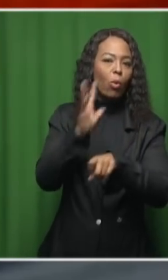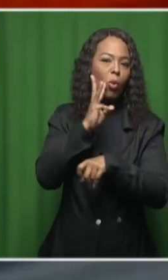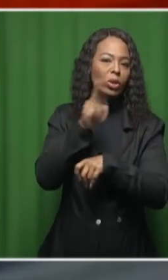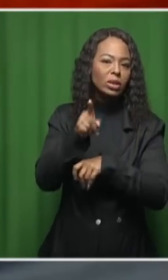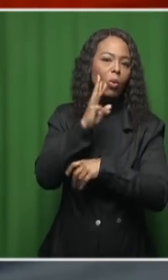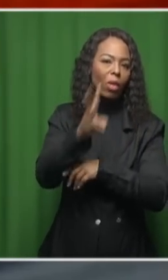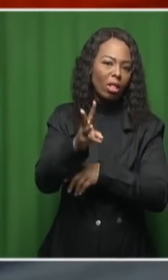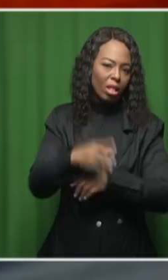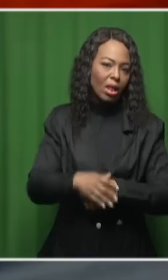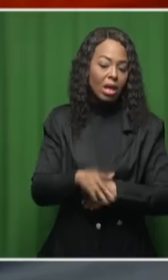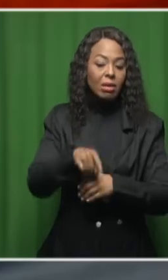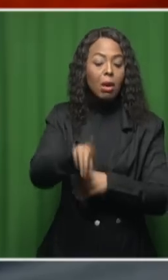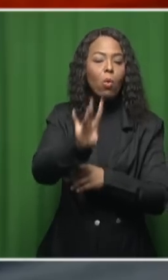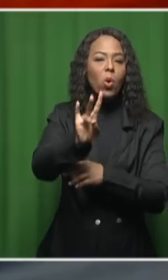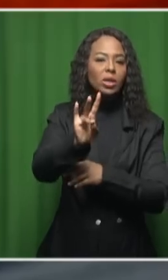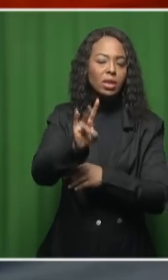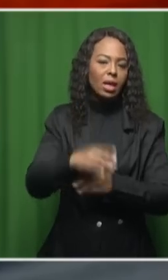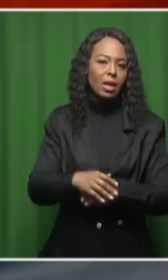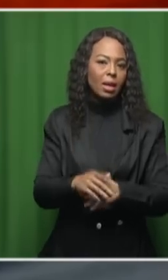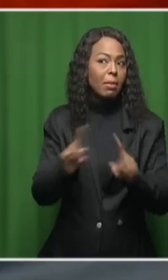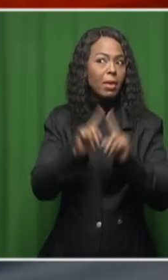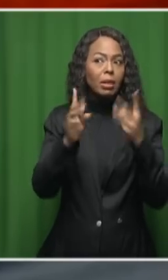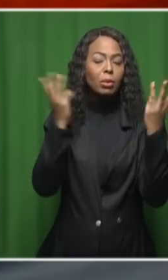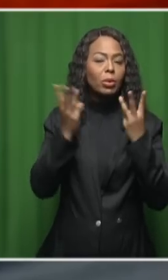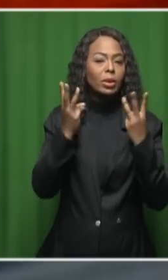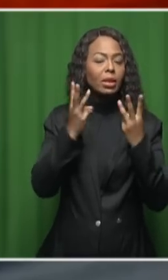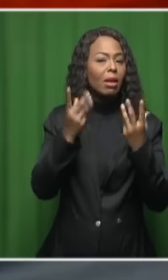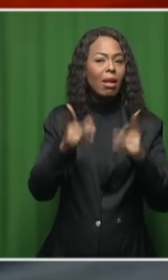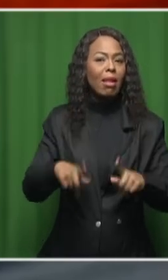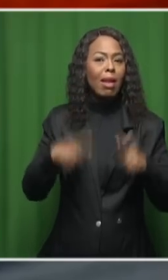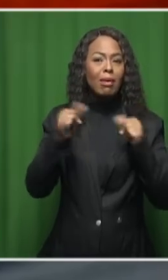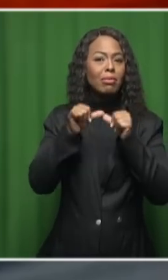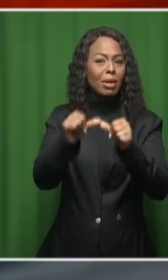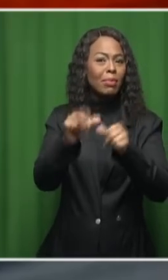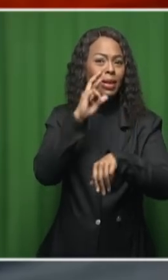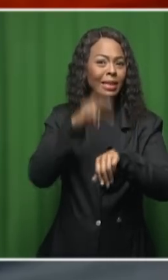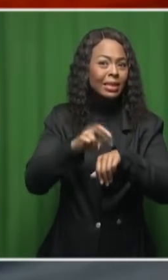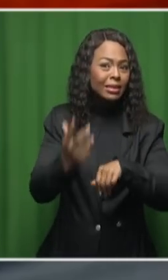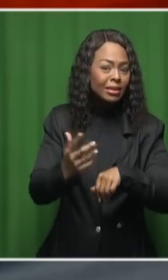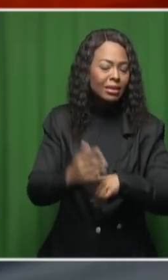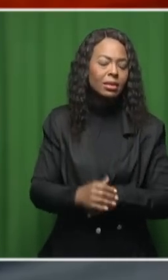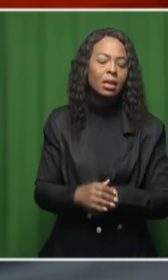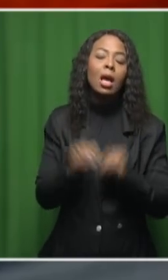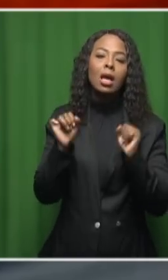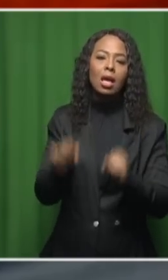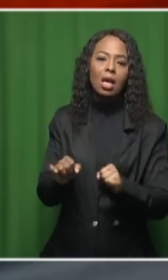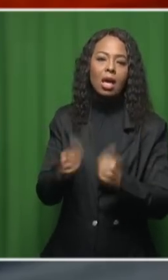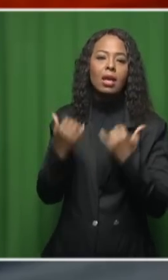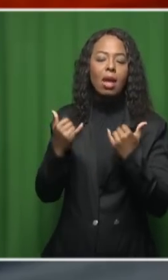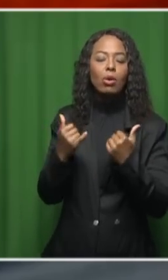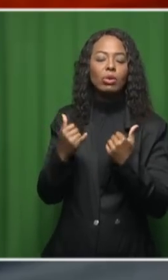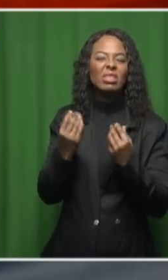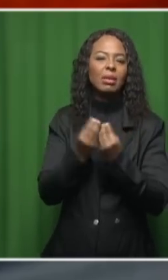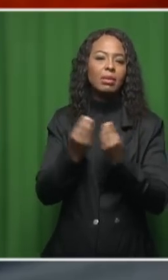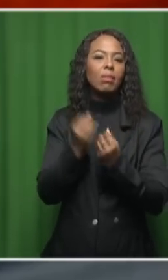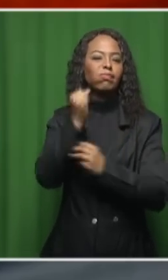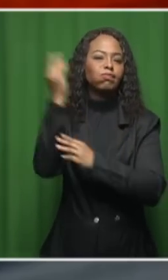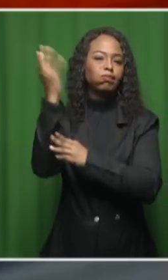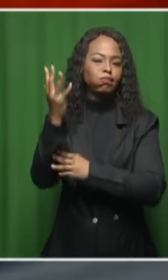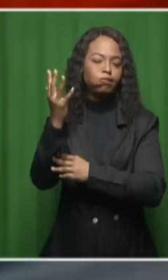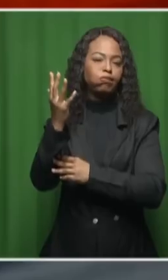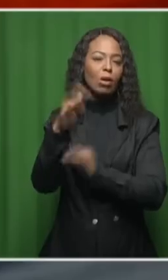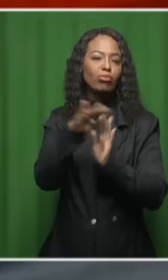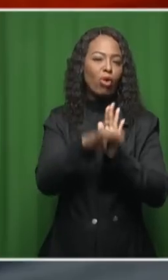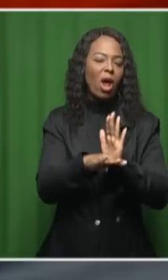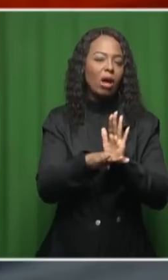So as we wait for that, people still need to continue living. Yeah, this is something we'll be talking about in the next hour of the program, so please do stay tuned for that,